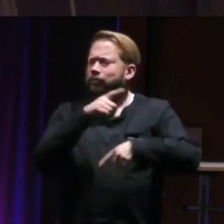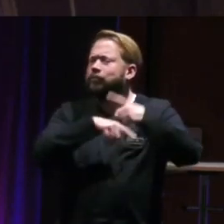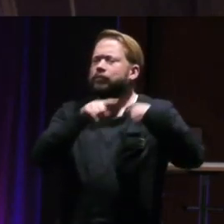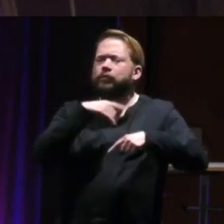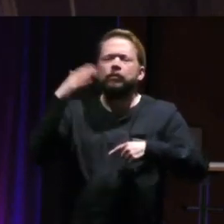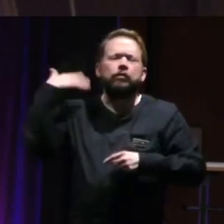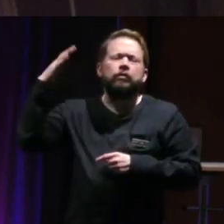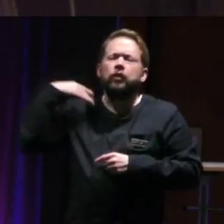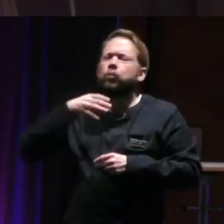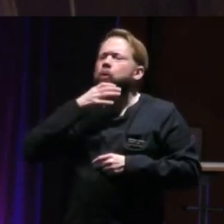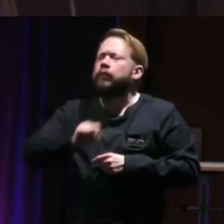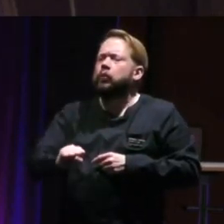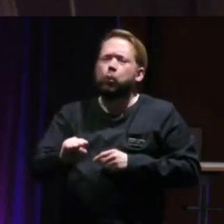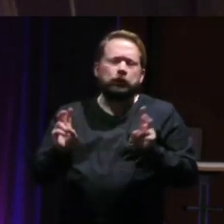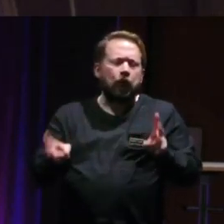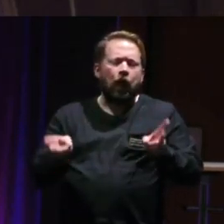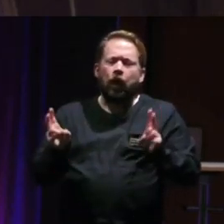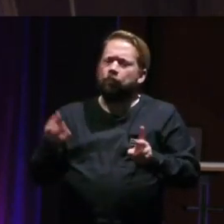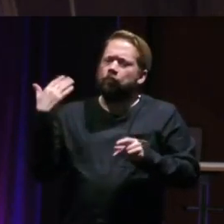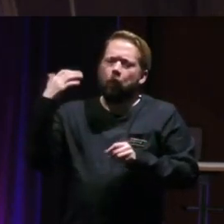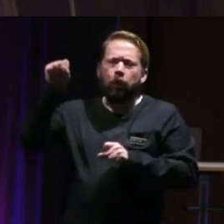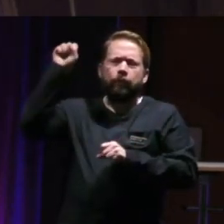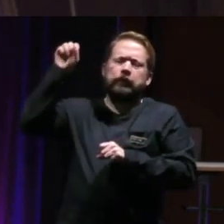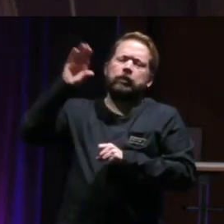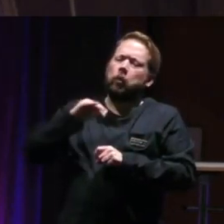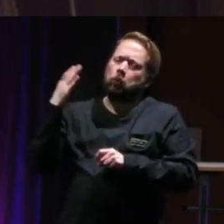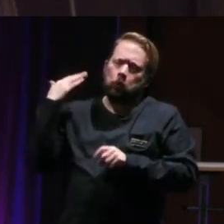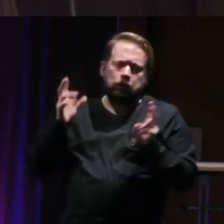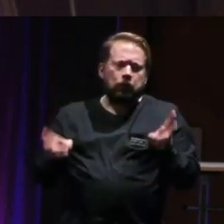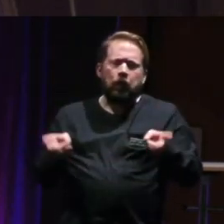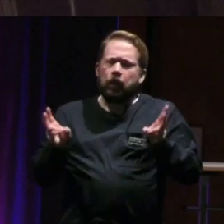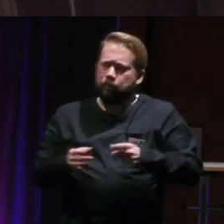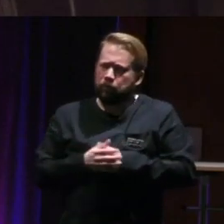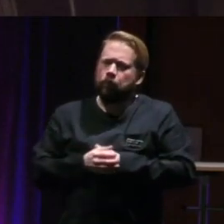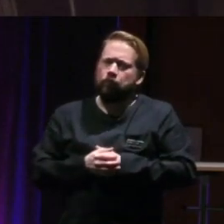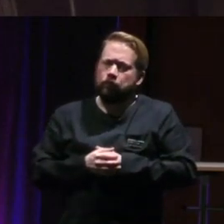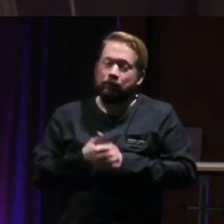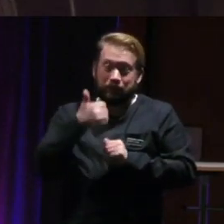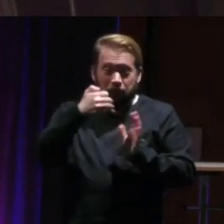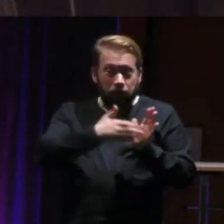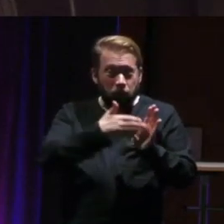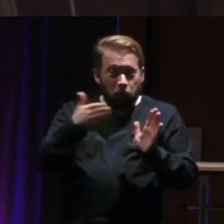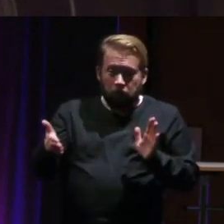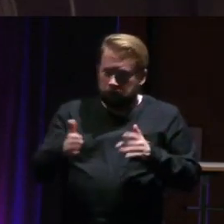70s, 60s of Soviet Union, yeah, something. And it's like a pure copy.